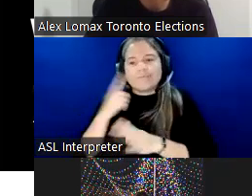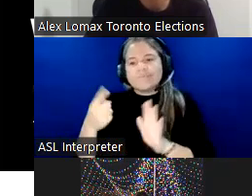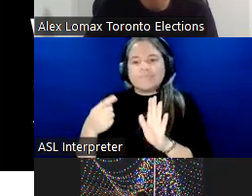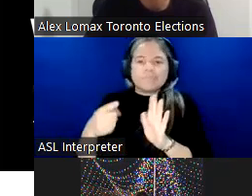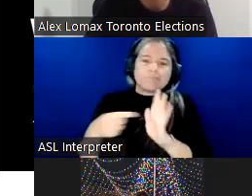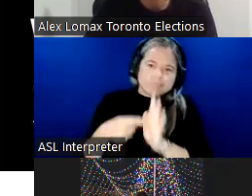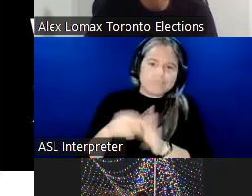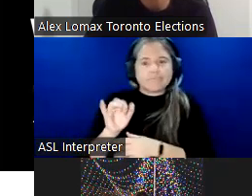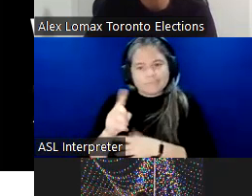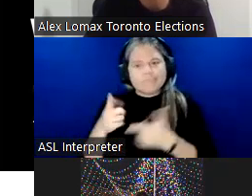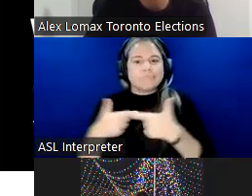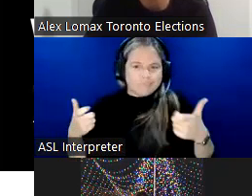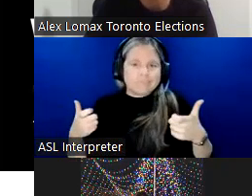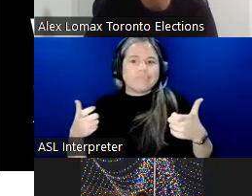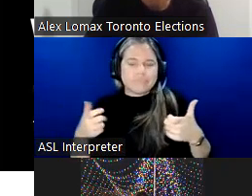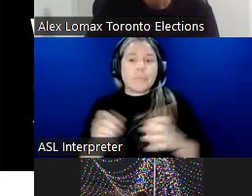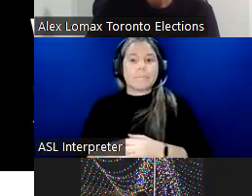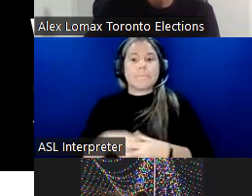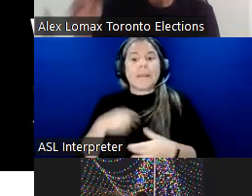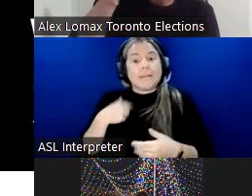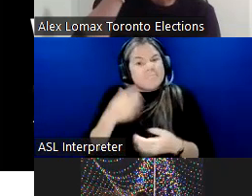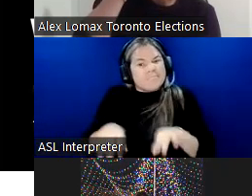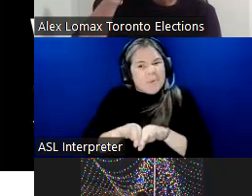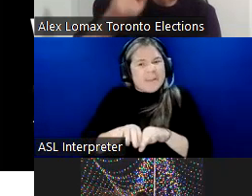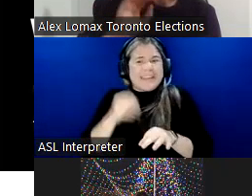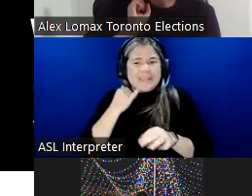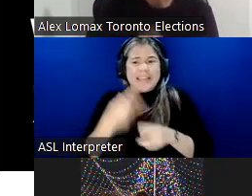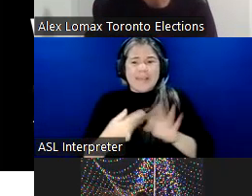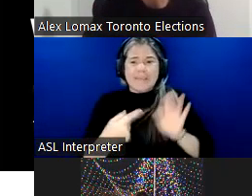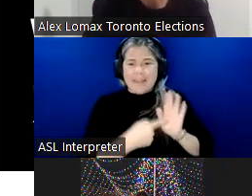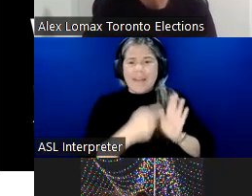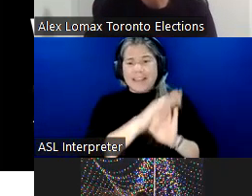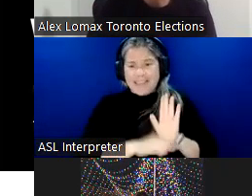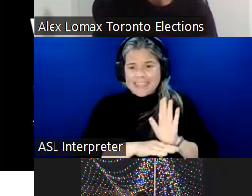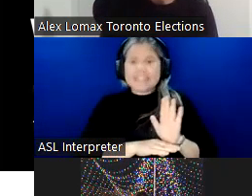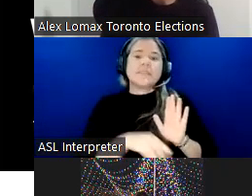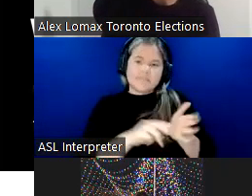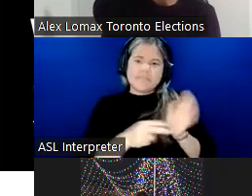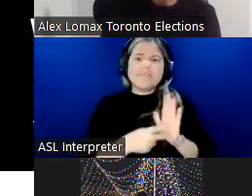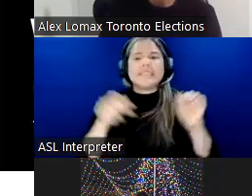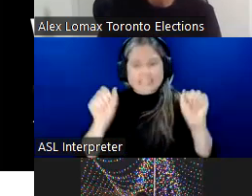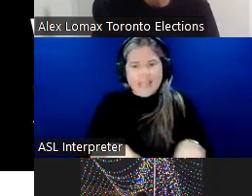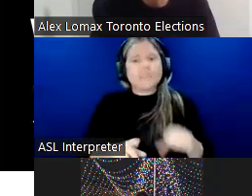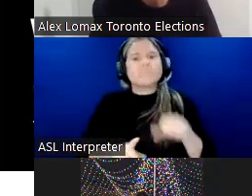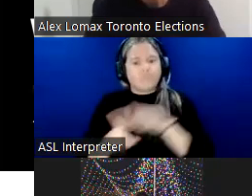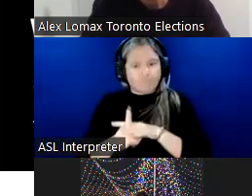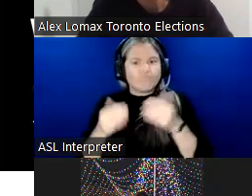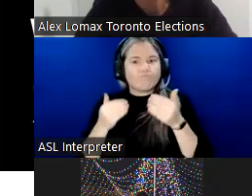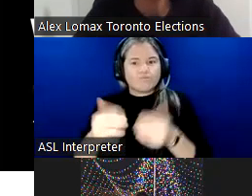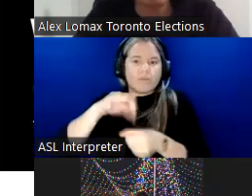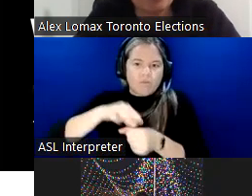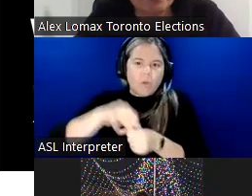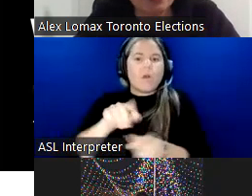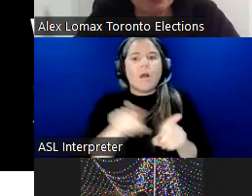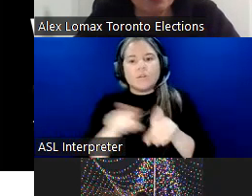more than likely to receive your voter information card. So I'm just going to add a little bit to this sort of ad lib on my notes here.